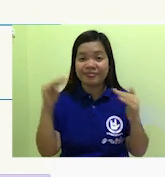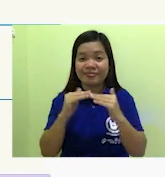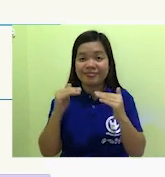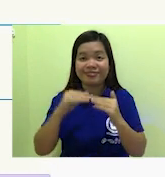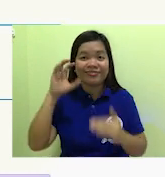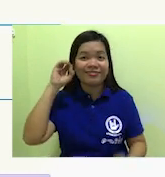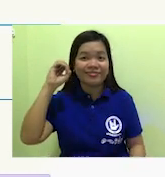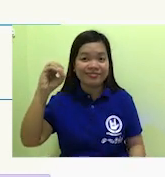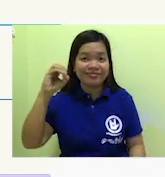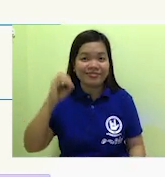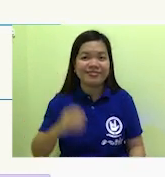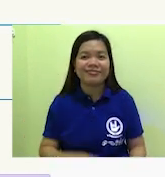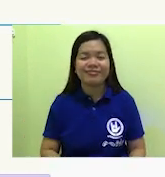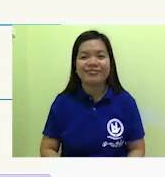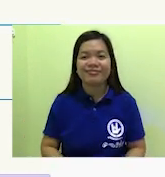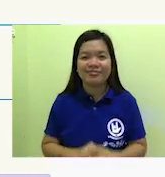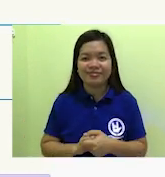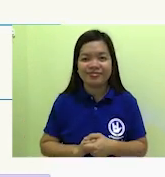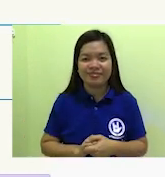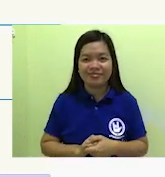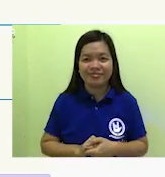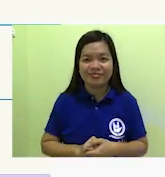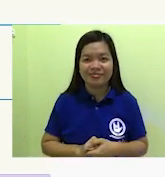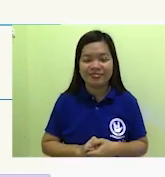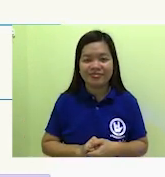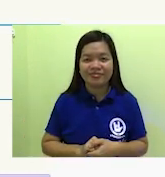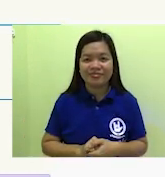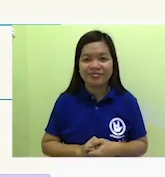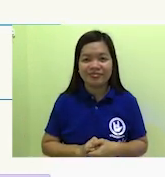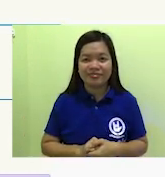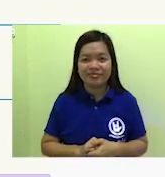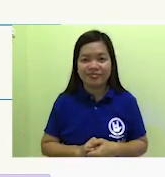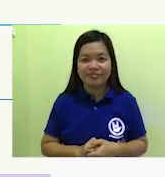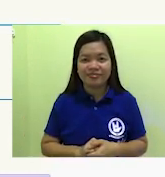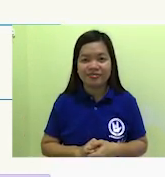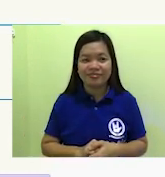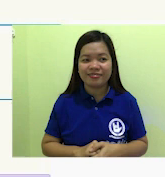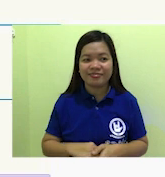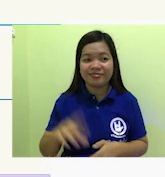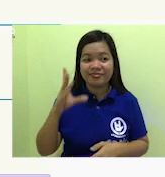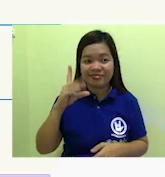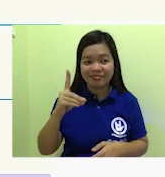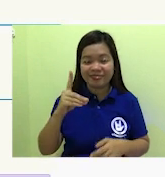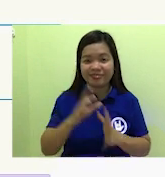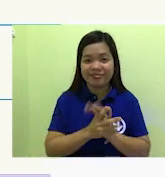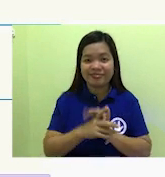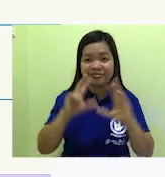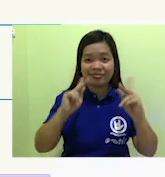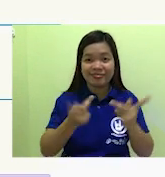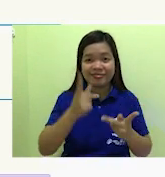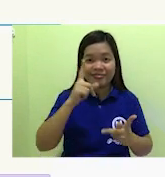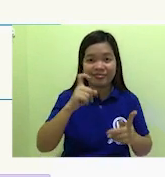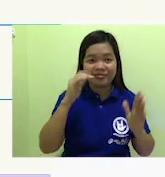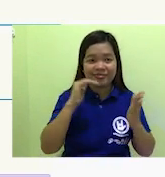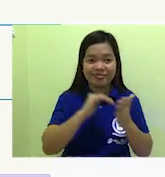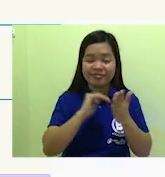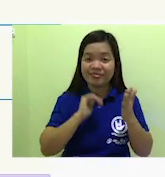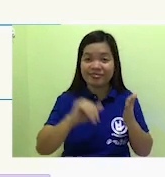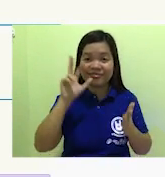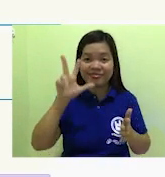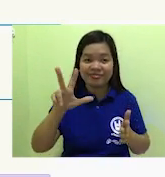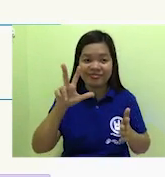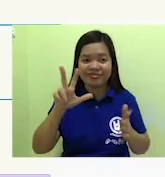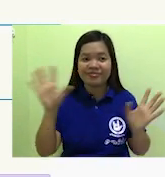quantity of x minus 1 is equal to 0. Letter D,